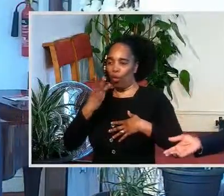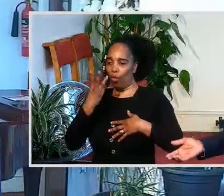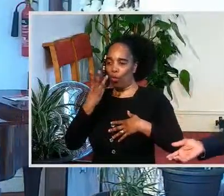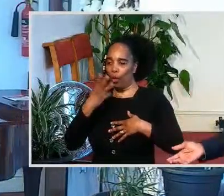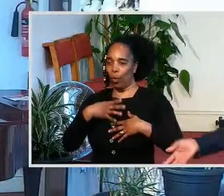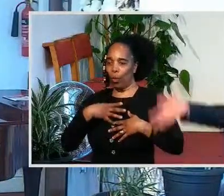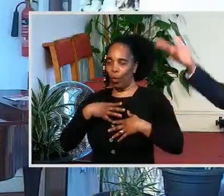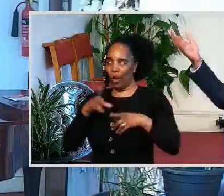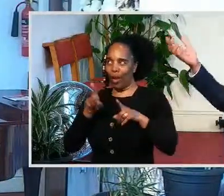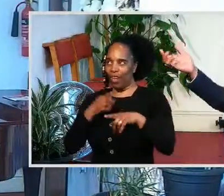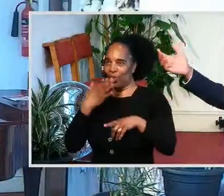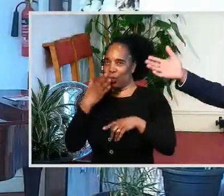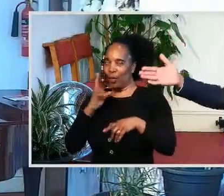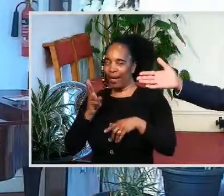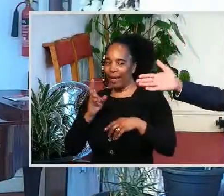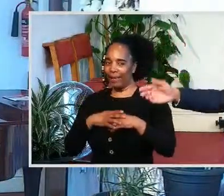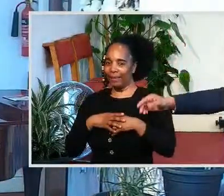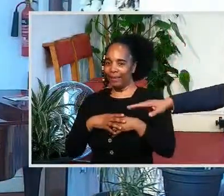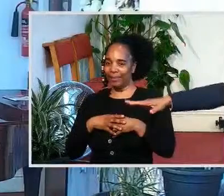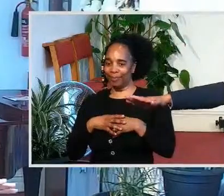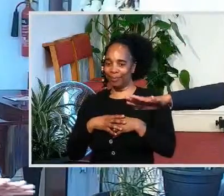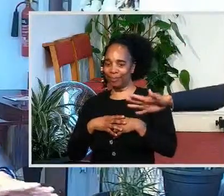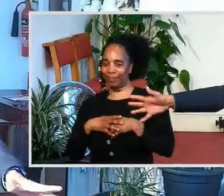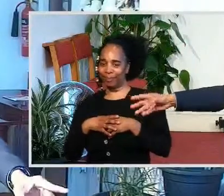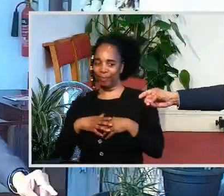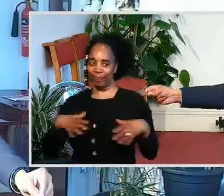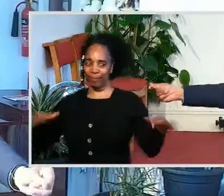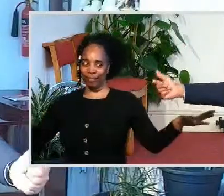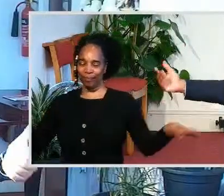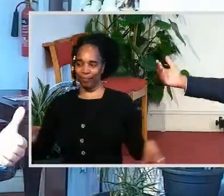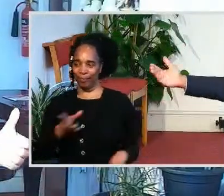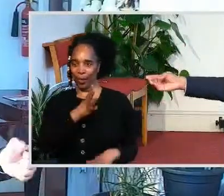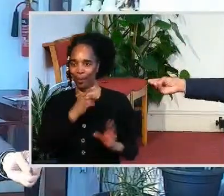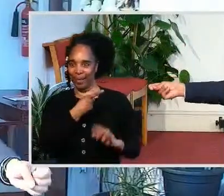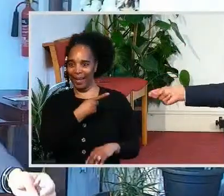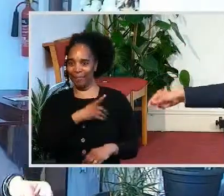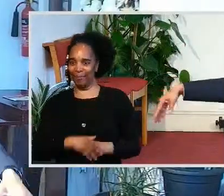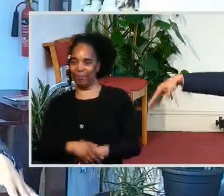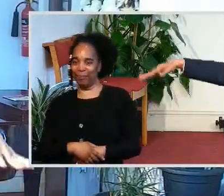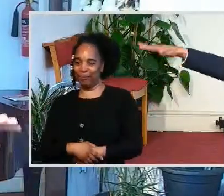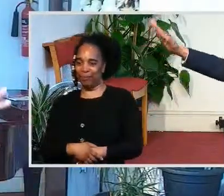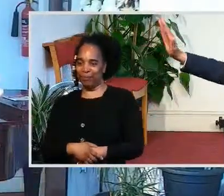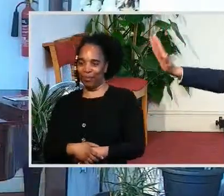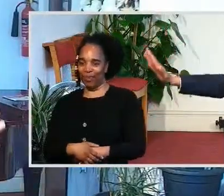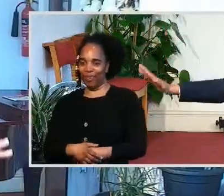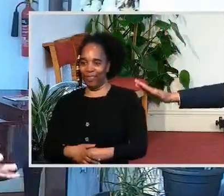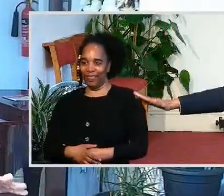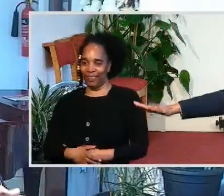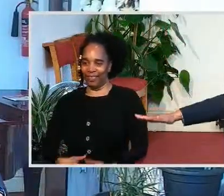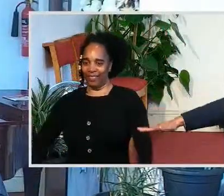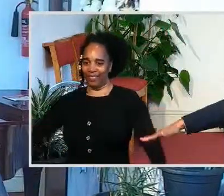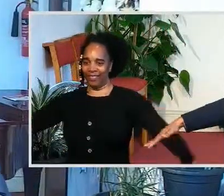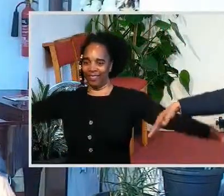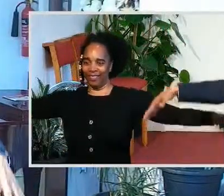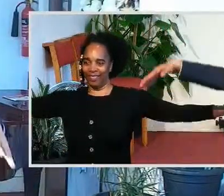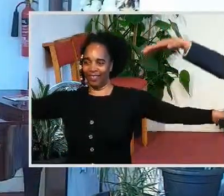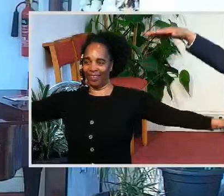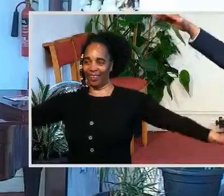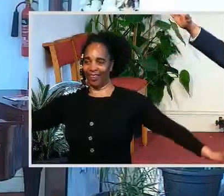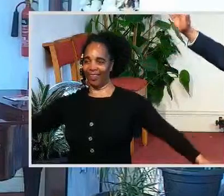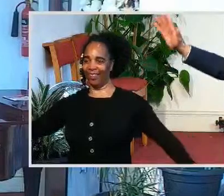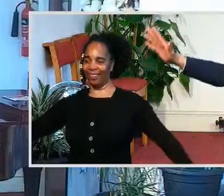like being in school again. Okay, and just stretch. Just stretch a little bit. Come on, just do your